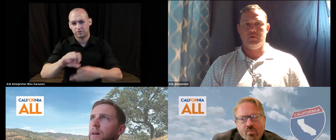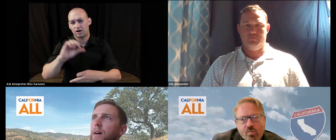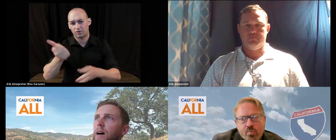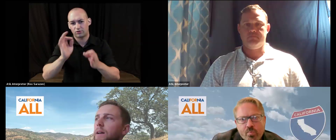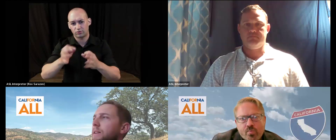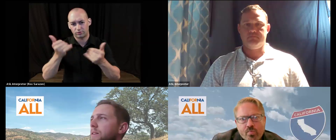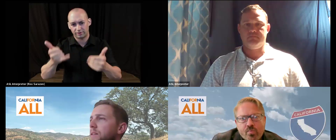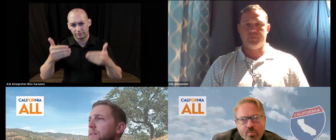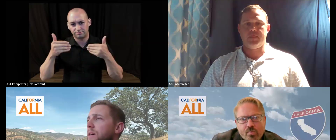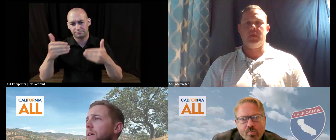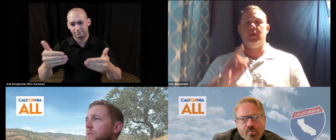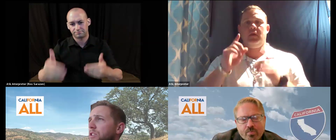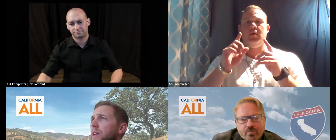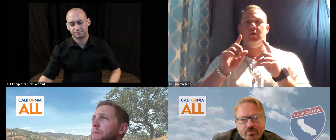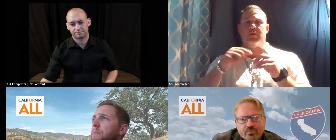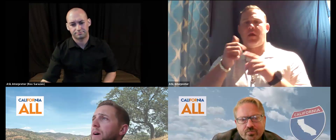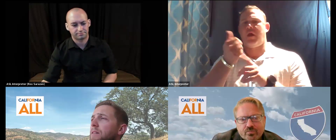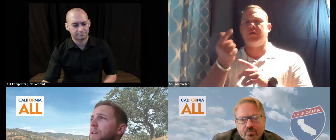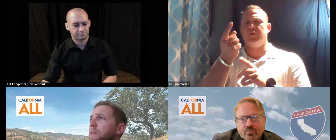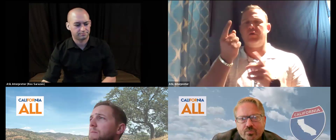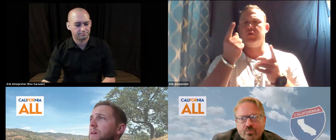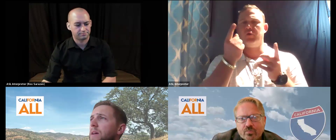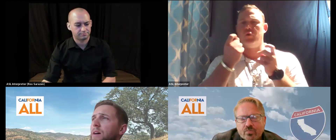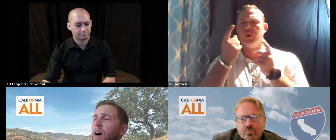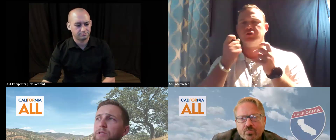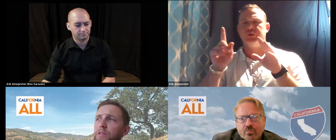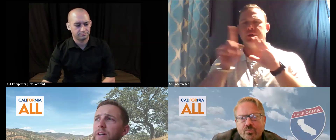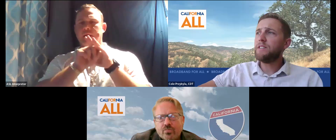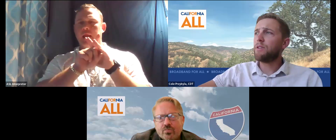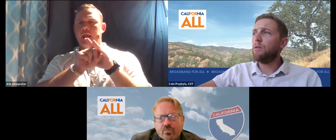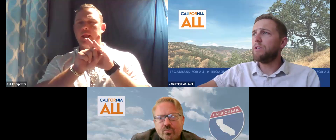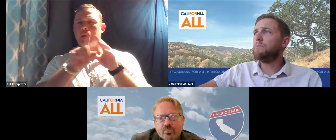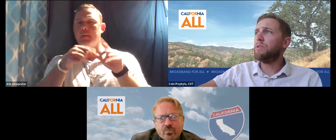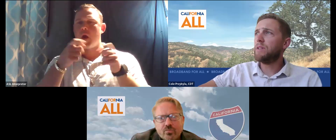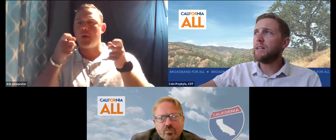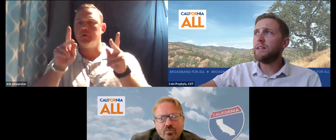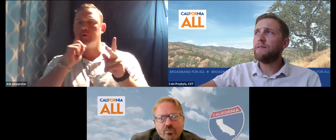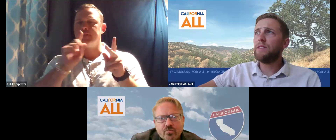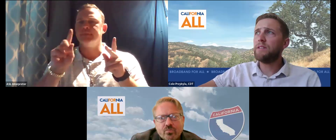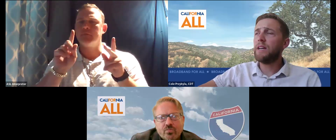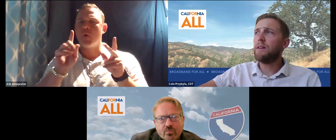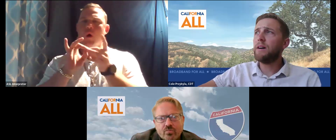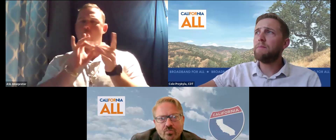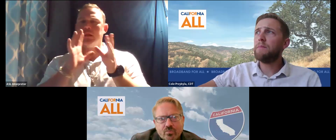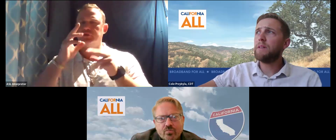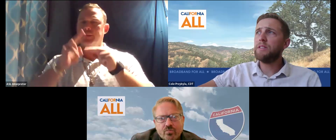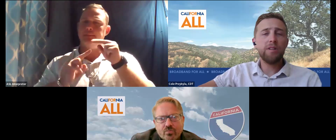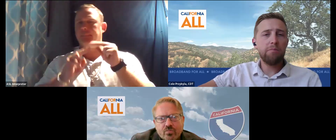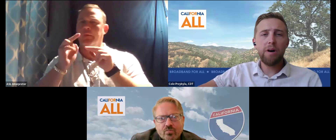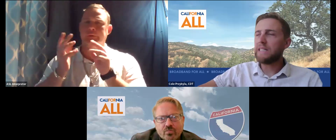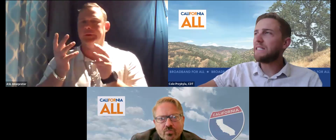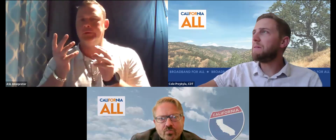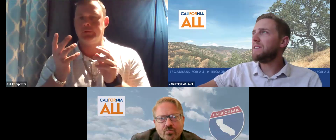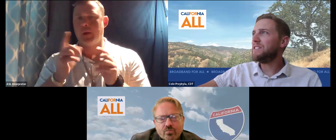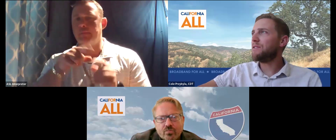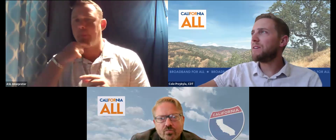Great. And then another question came in about opportunities for coalition building, and if there's essentially